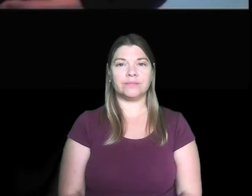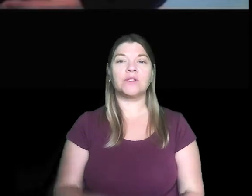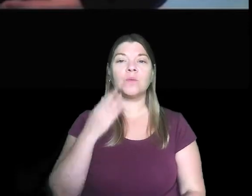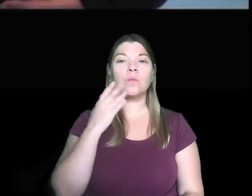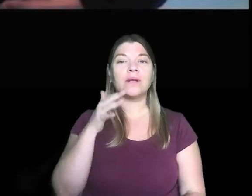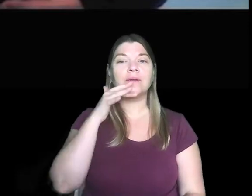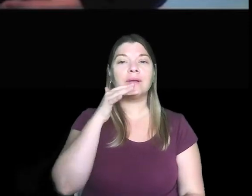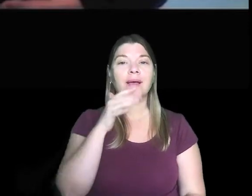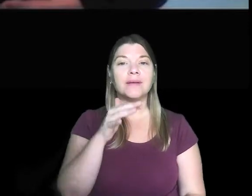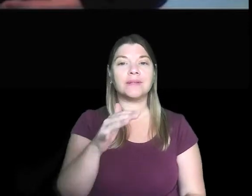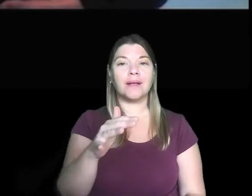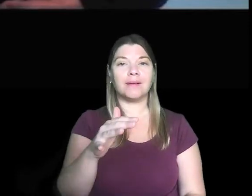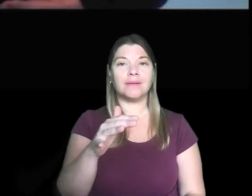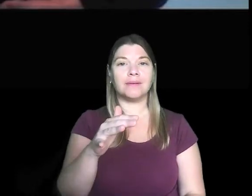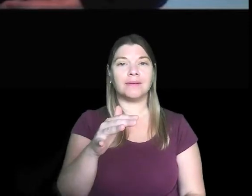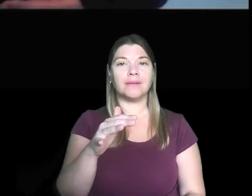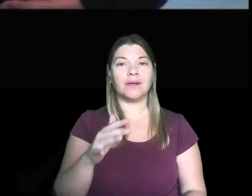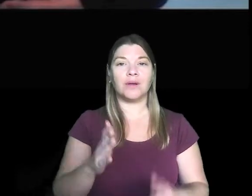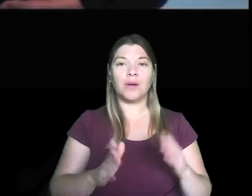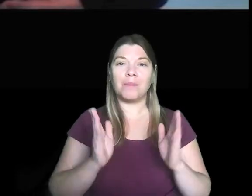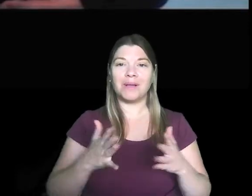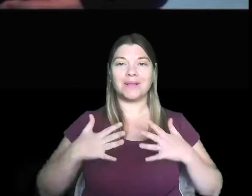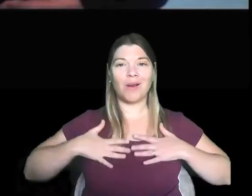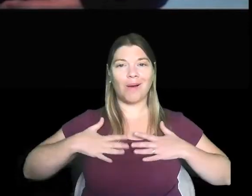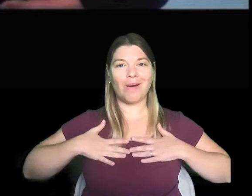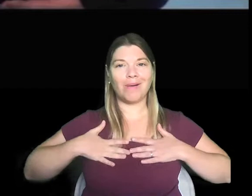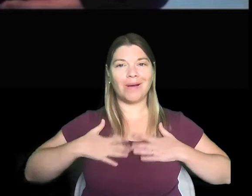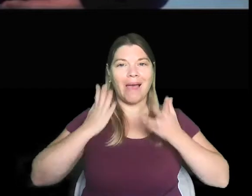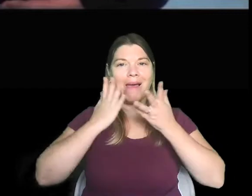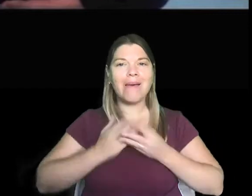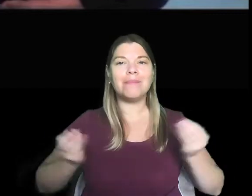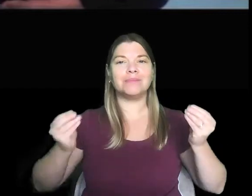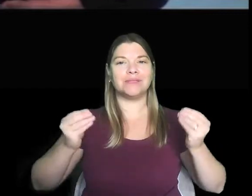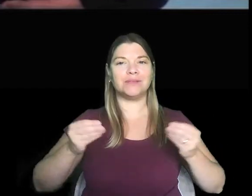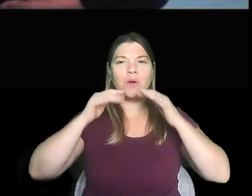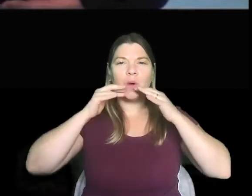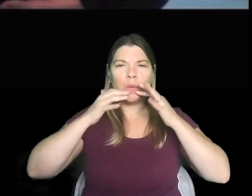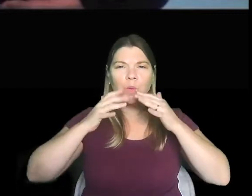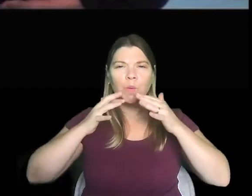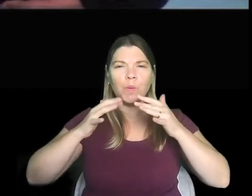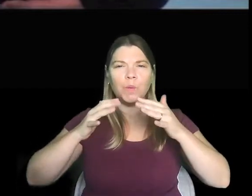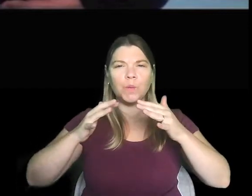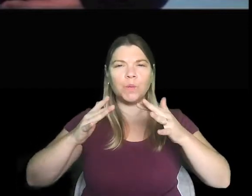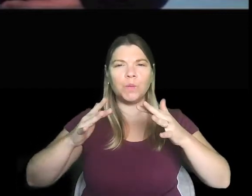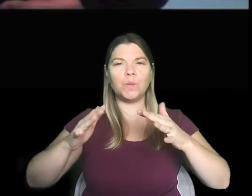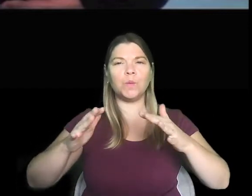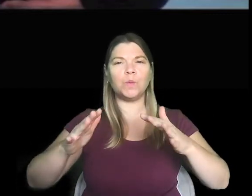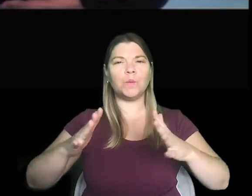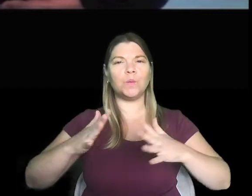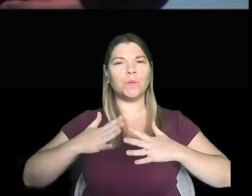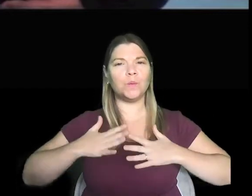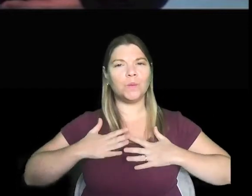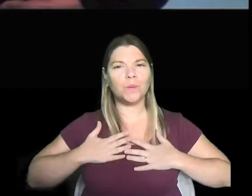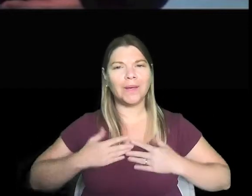exhale, take the time to fully empty your lungs. Linzy continues to lift her arm on the inhale and float it towards the ground